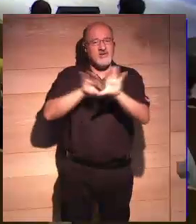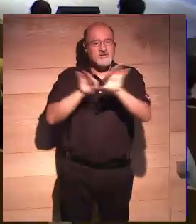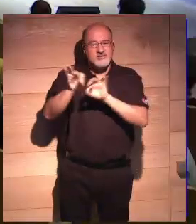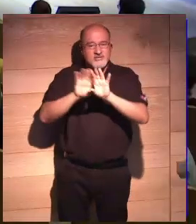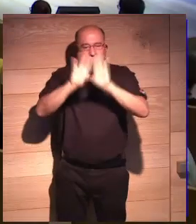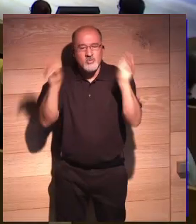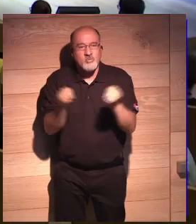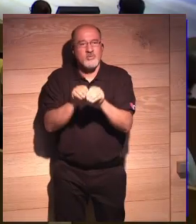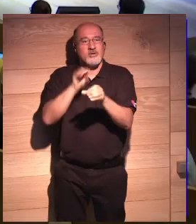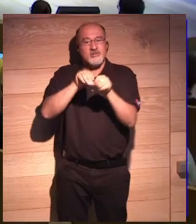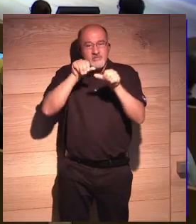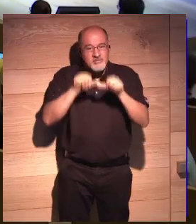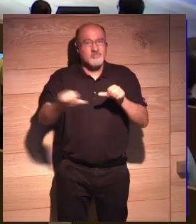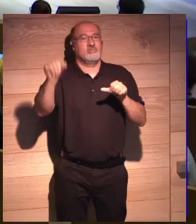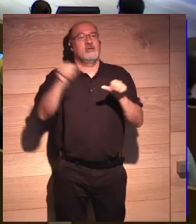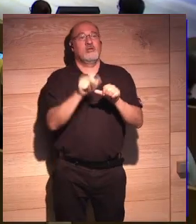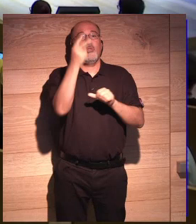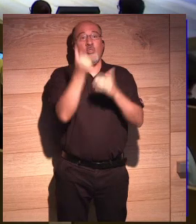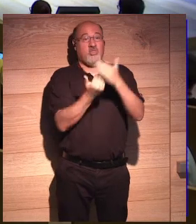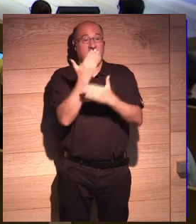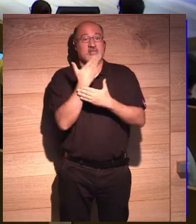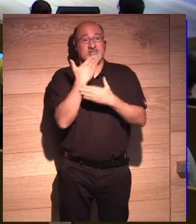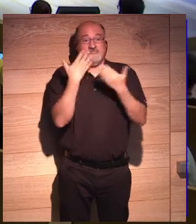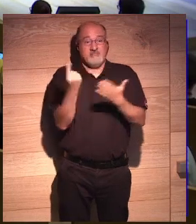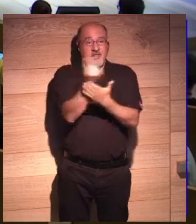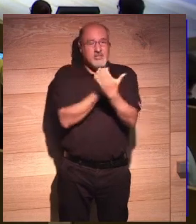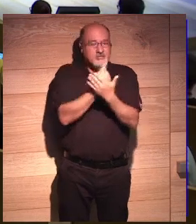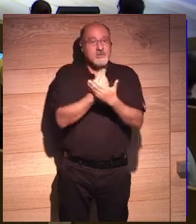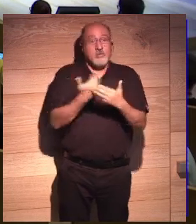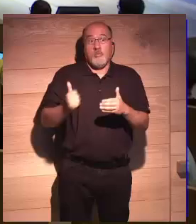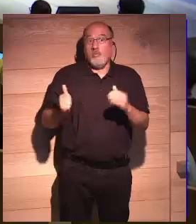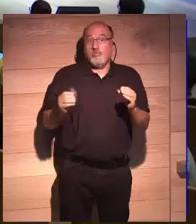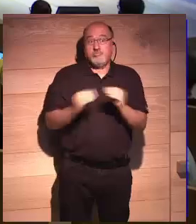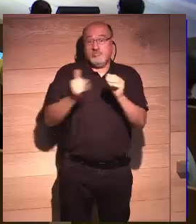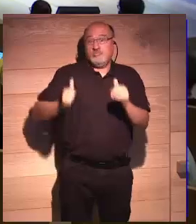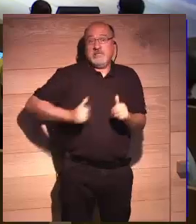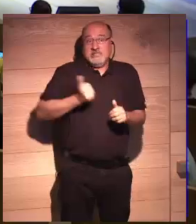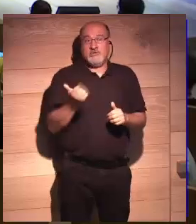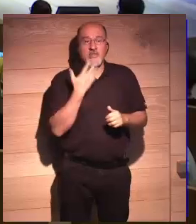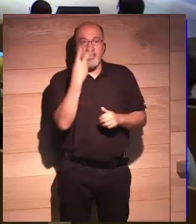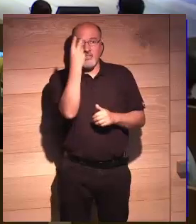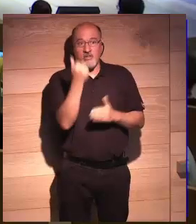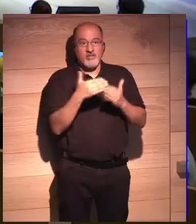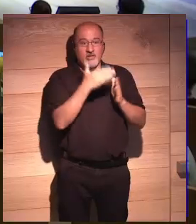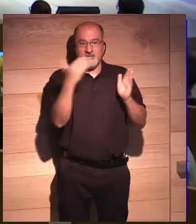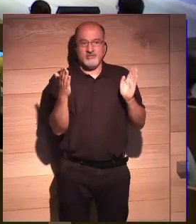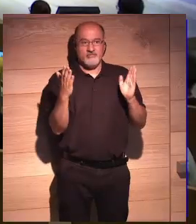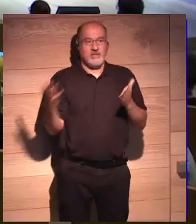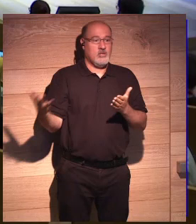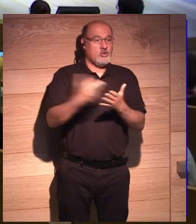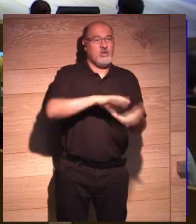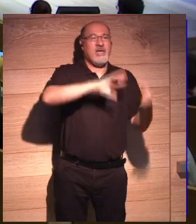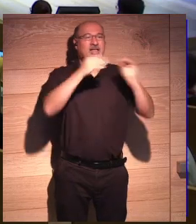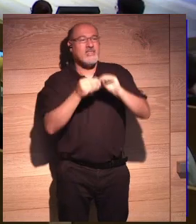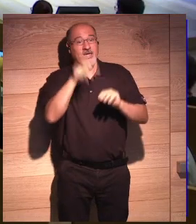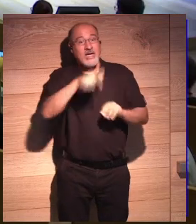over the next couple of days were in that video, but it's entirely coincidental. But I thought we should probably own up to that. So the strat was